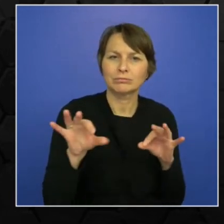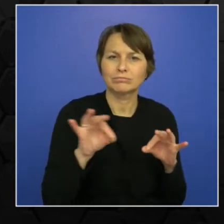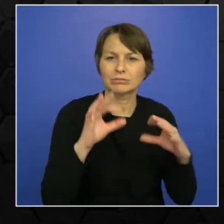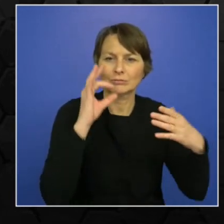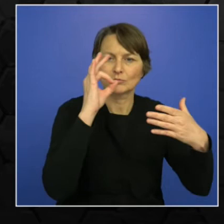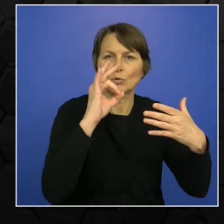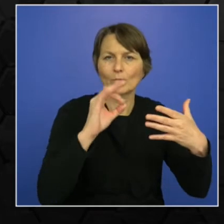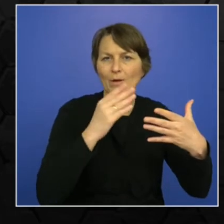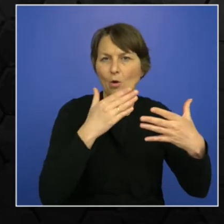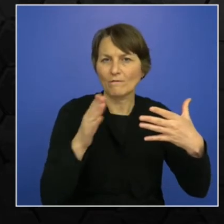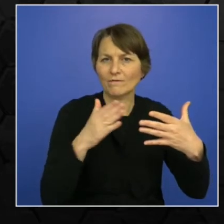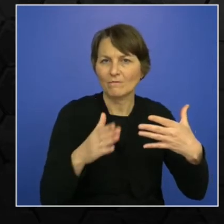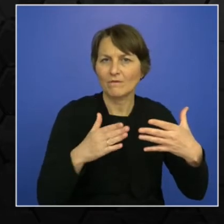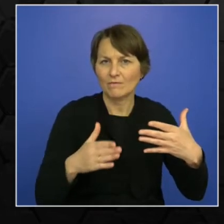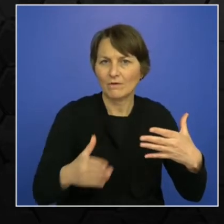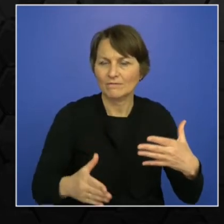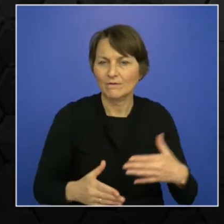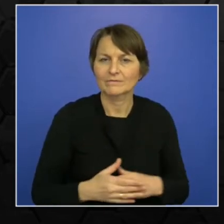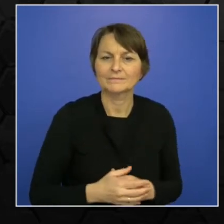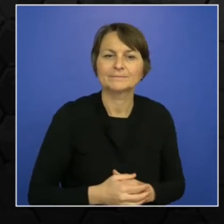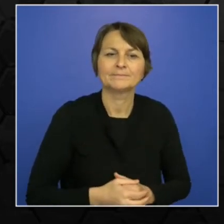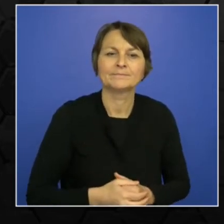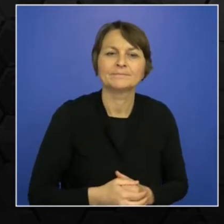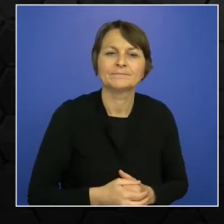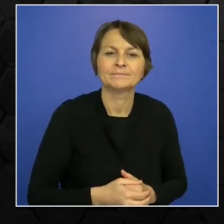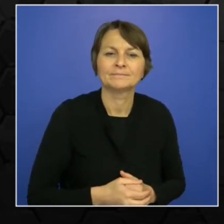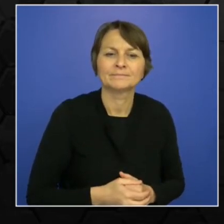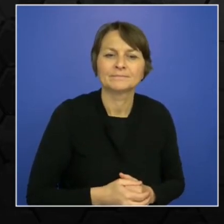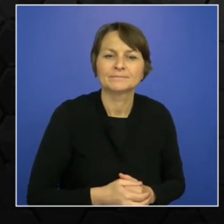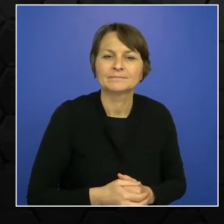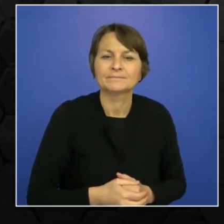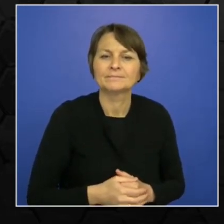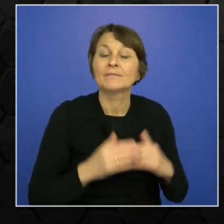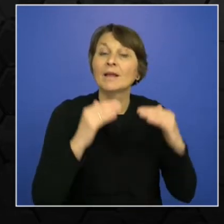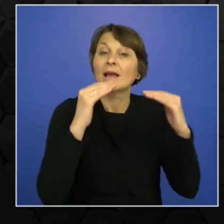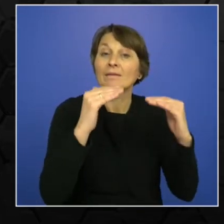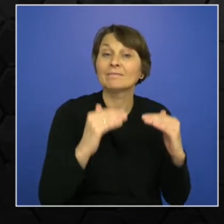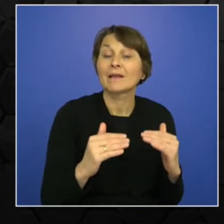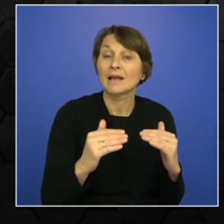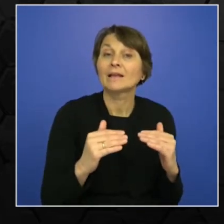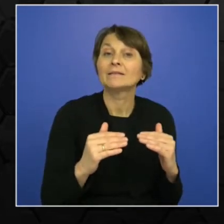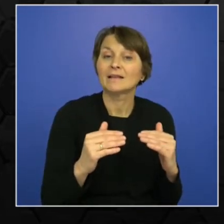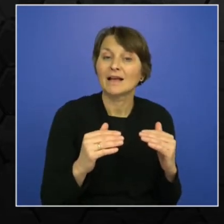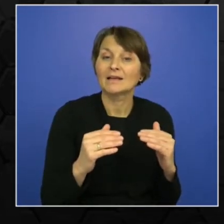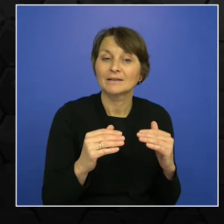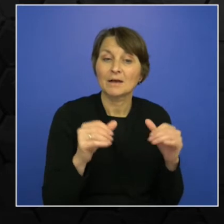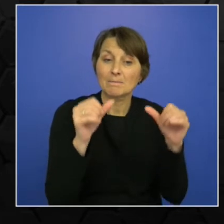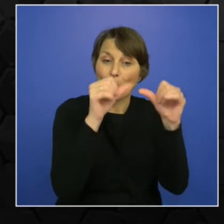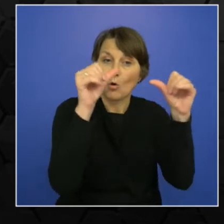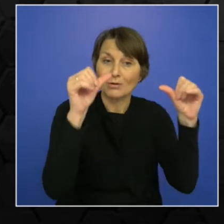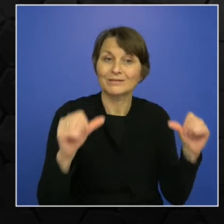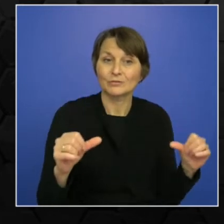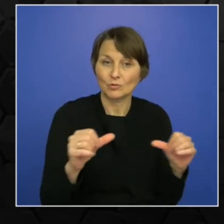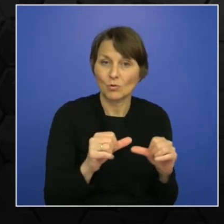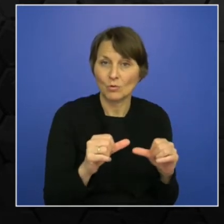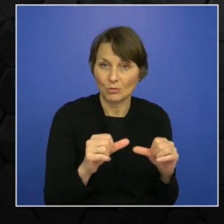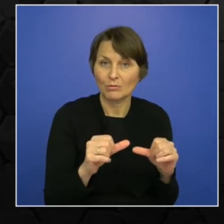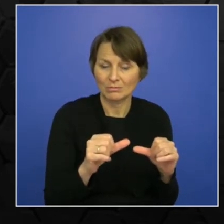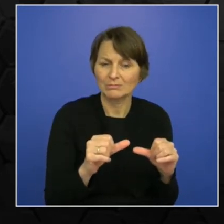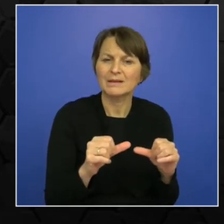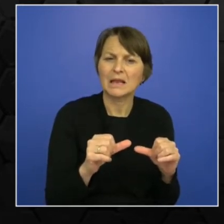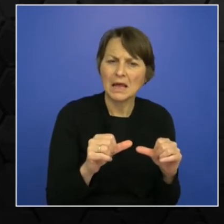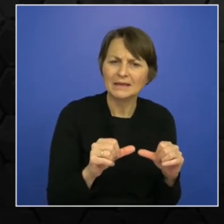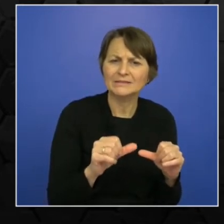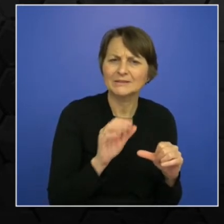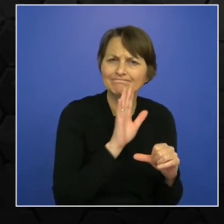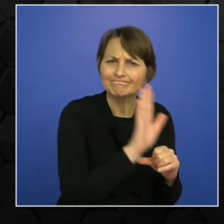model topologies, which, for example, the fast GRNN itself, which can be used for efficient tensor decompositions